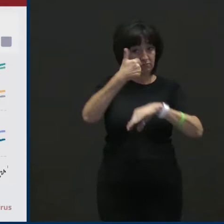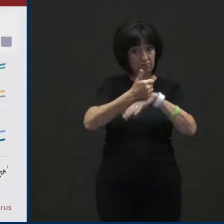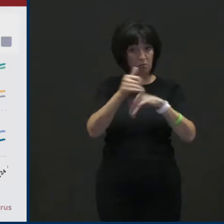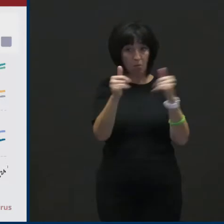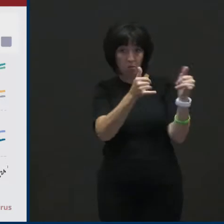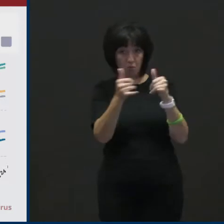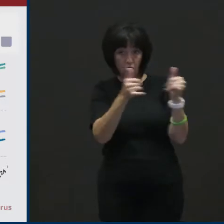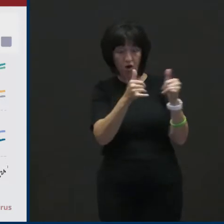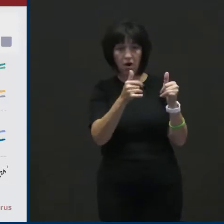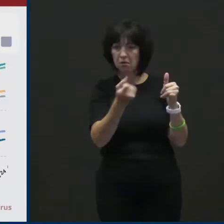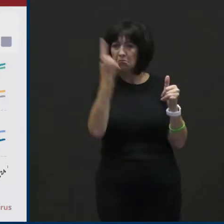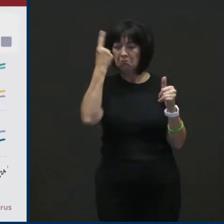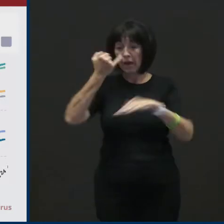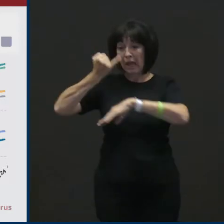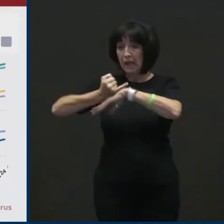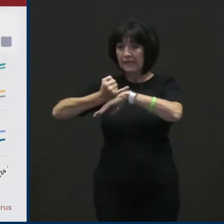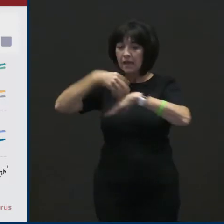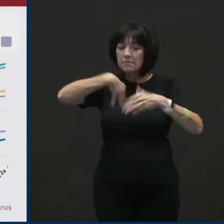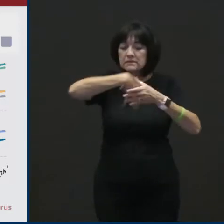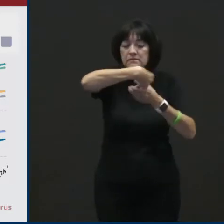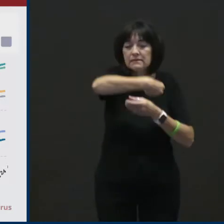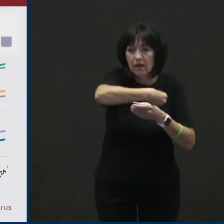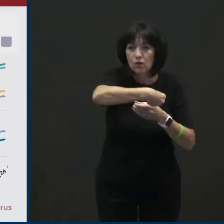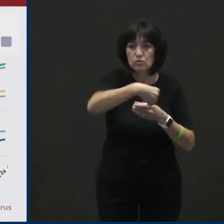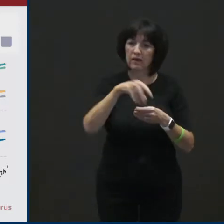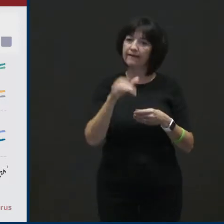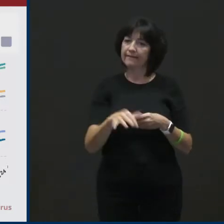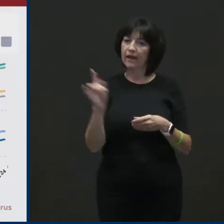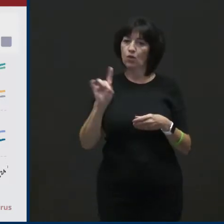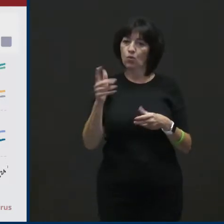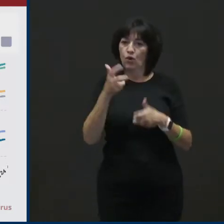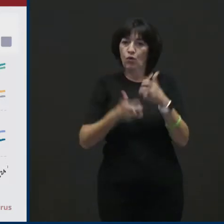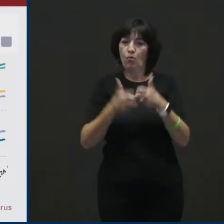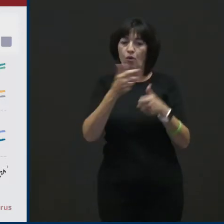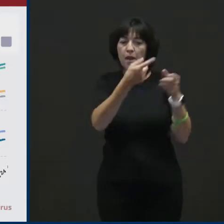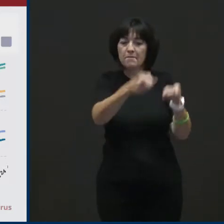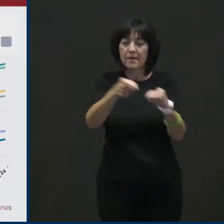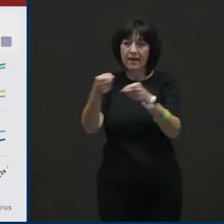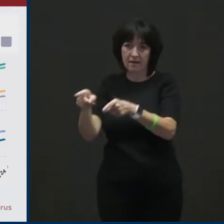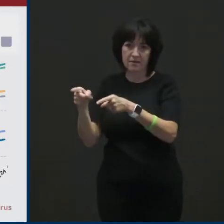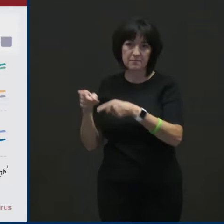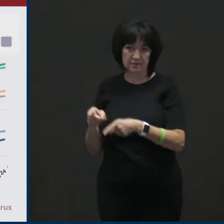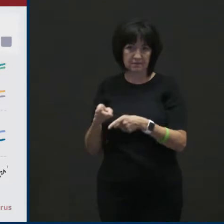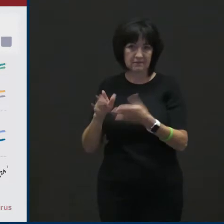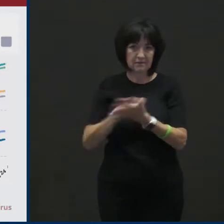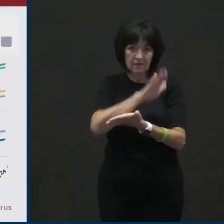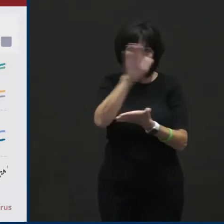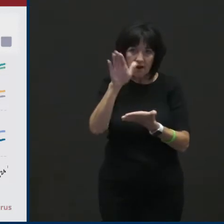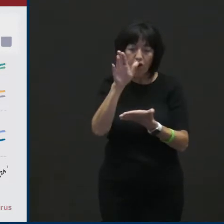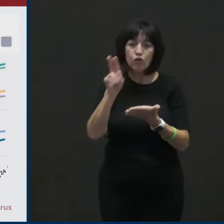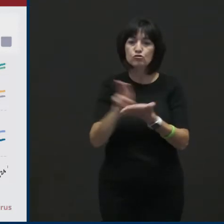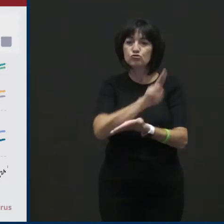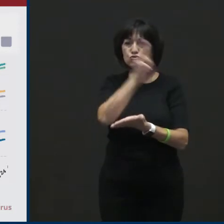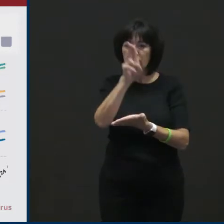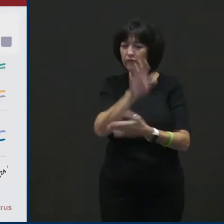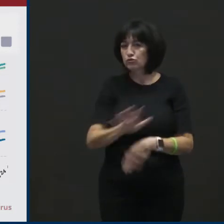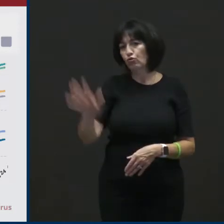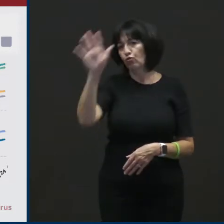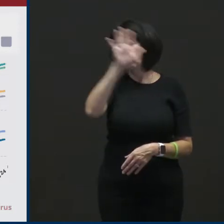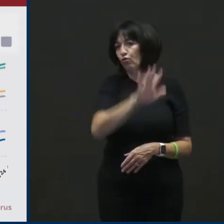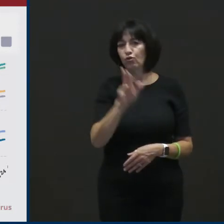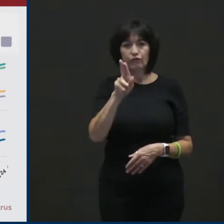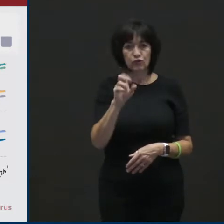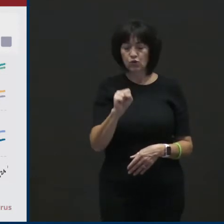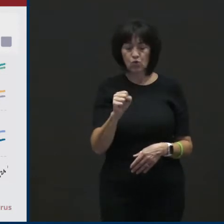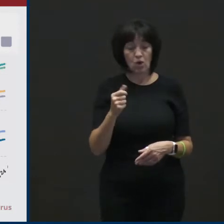off-campus parties. That is where the problem is occurring in colleges and universities across the country. We don't want to see it